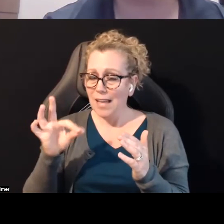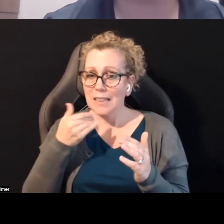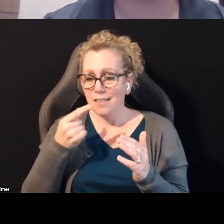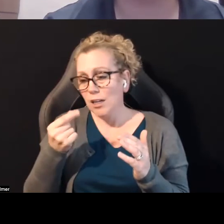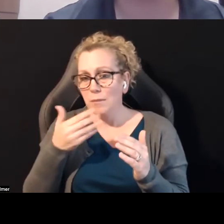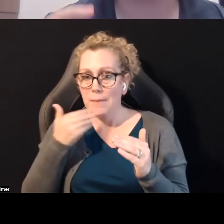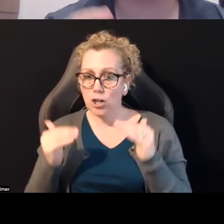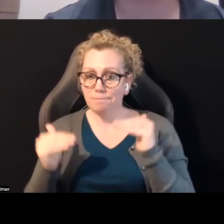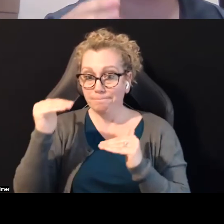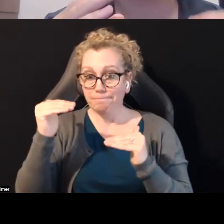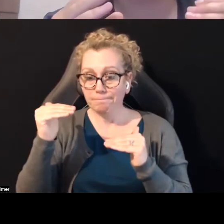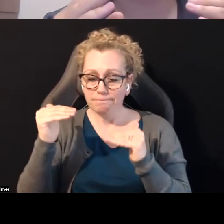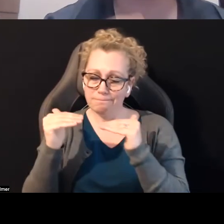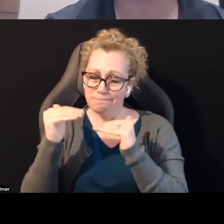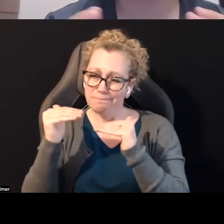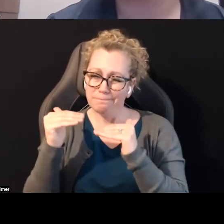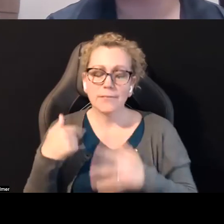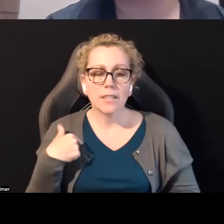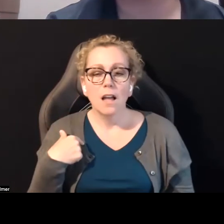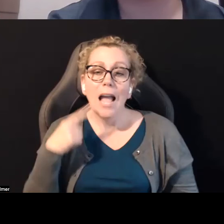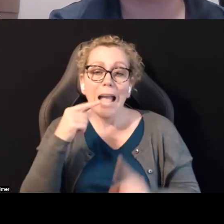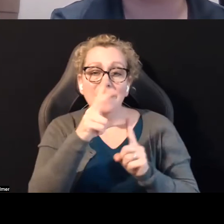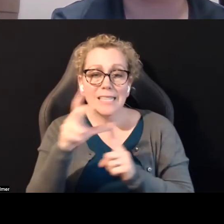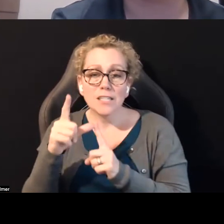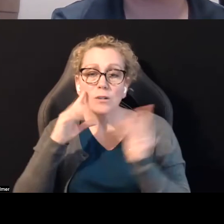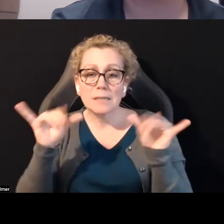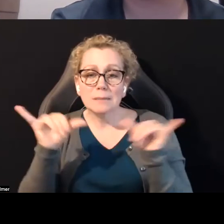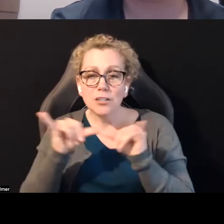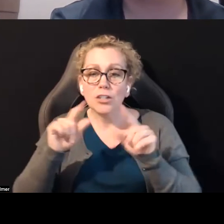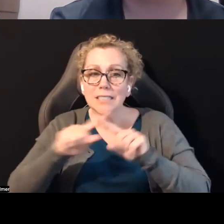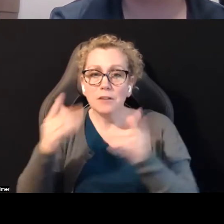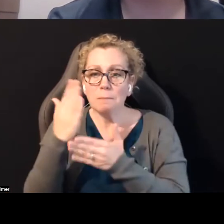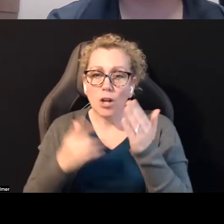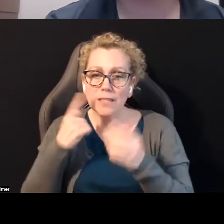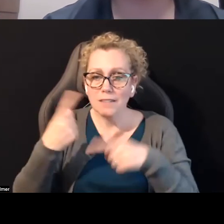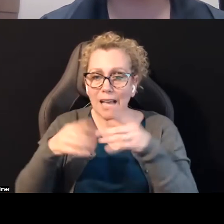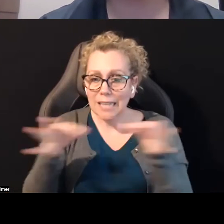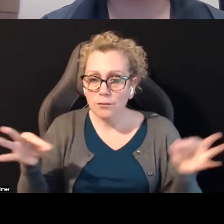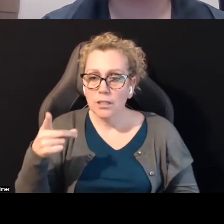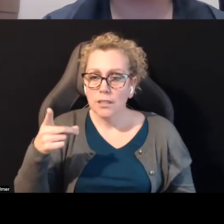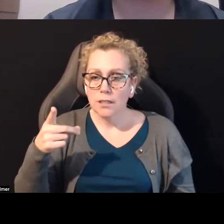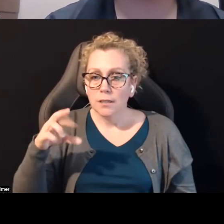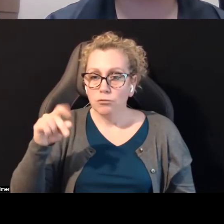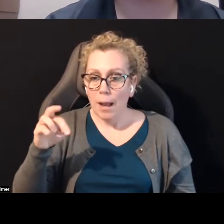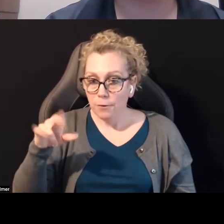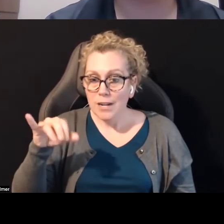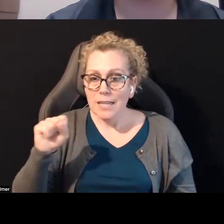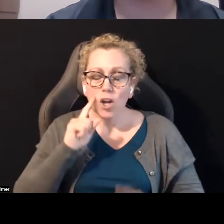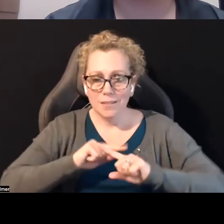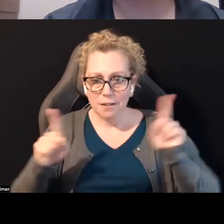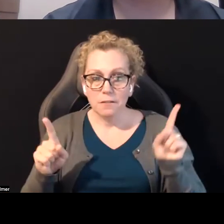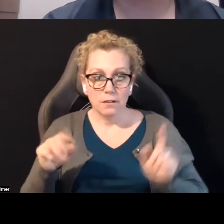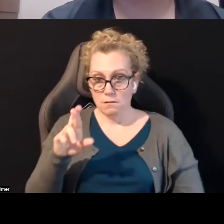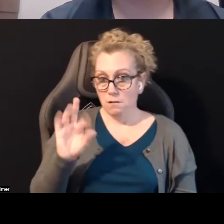2 sensors are actually measuring different properties of sign language. If you think about what RF sensors are giving